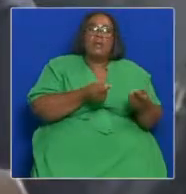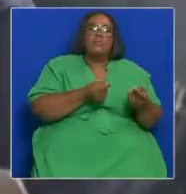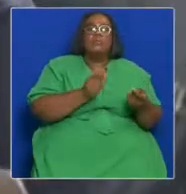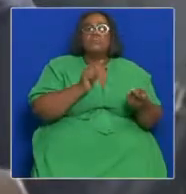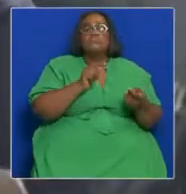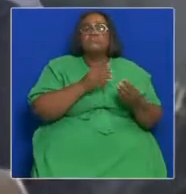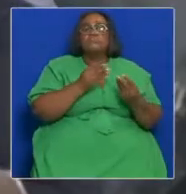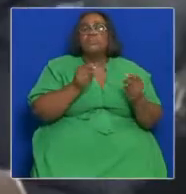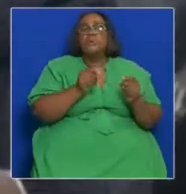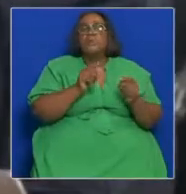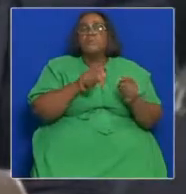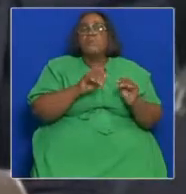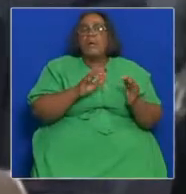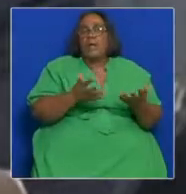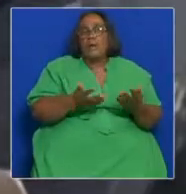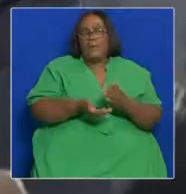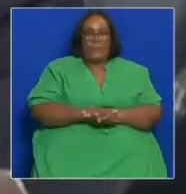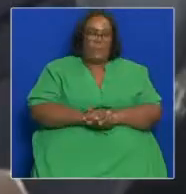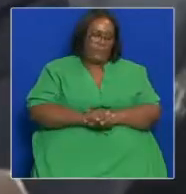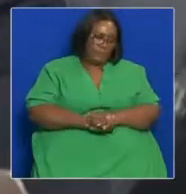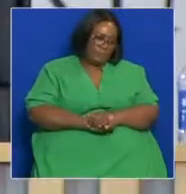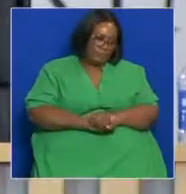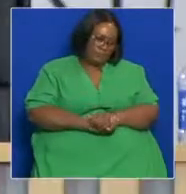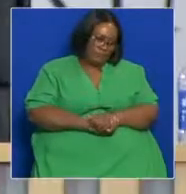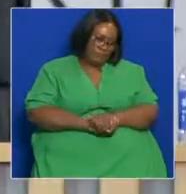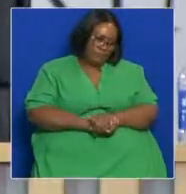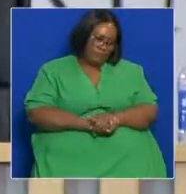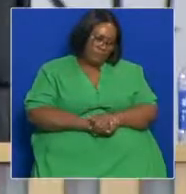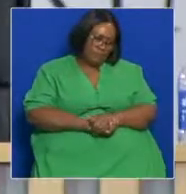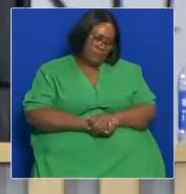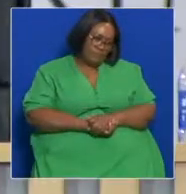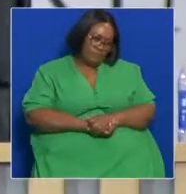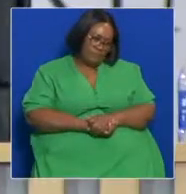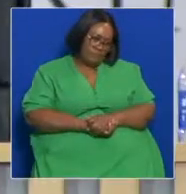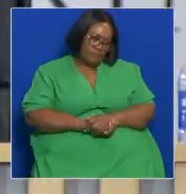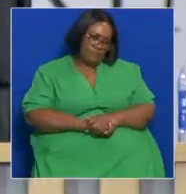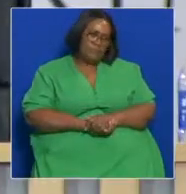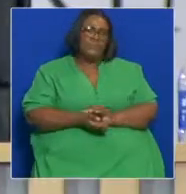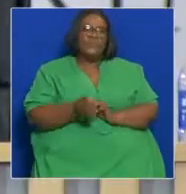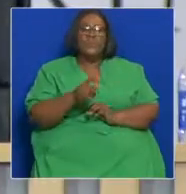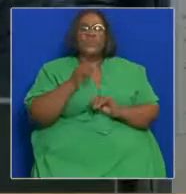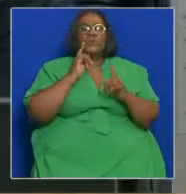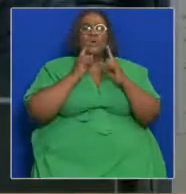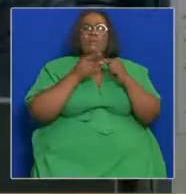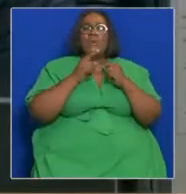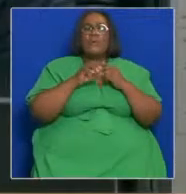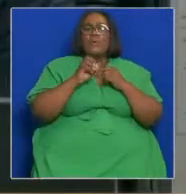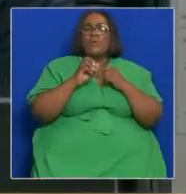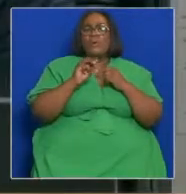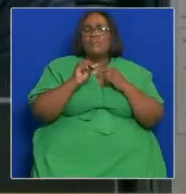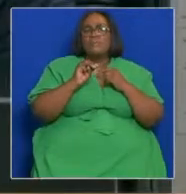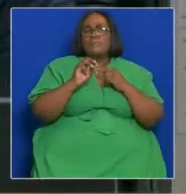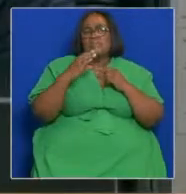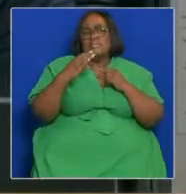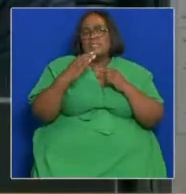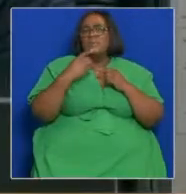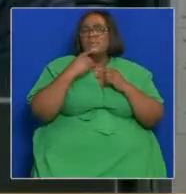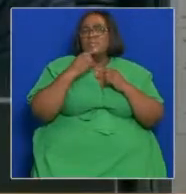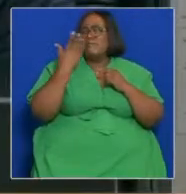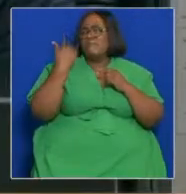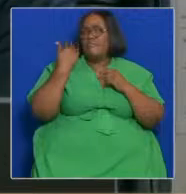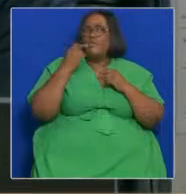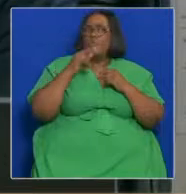You mentioned the OMC in the past tense. You say you used to chair it. Why the past